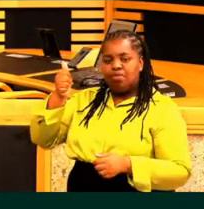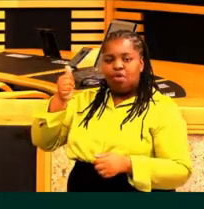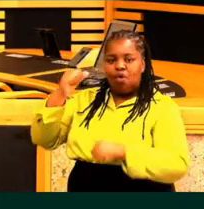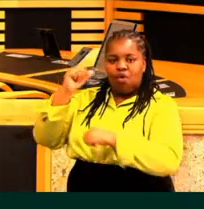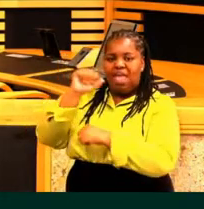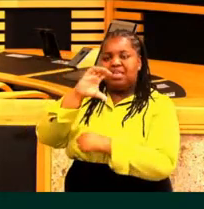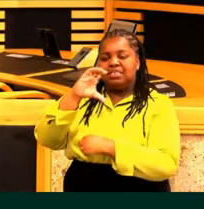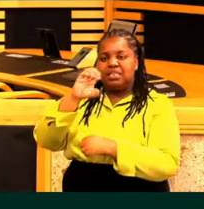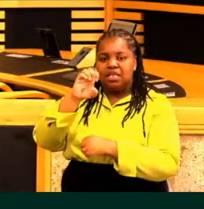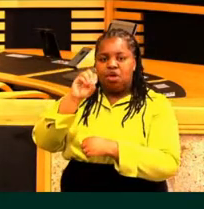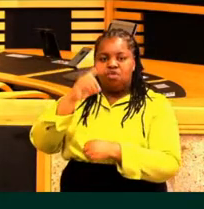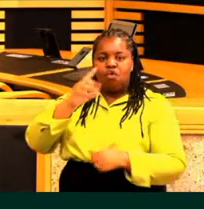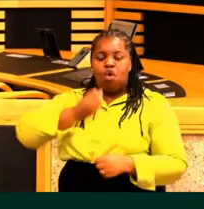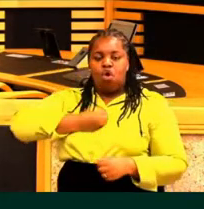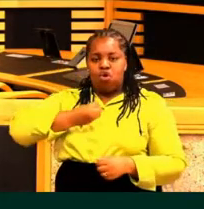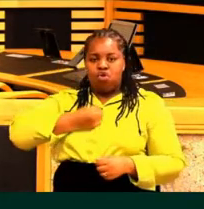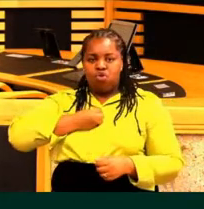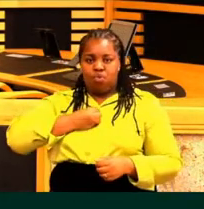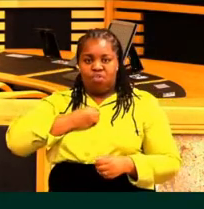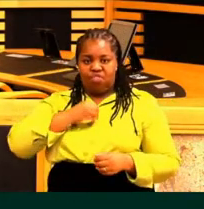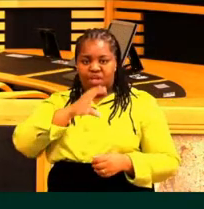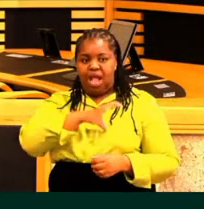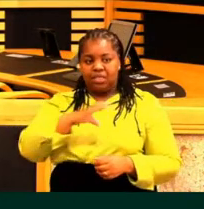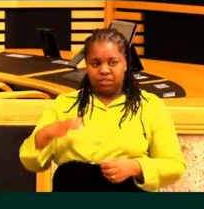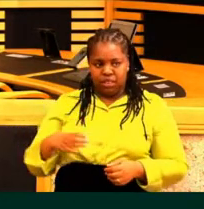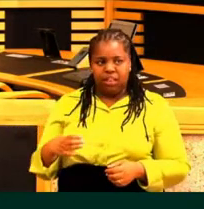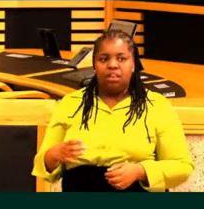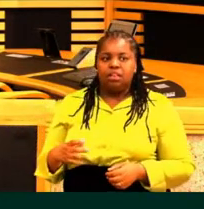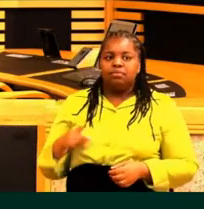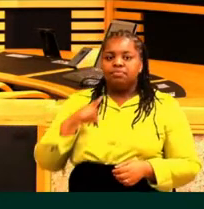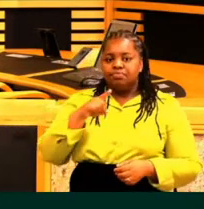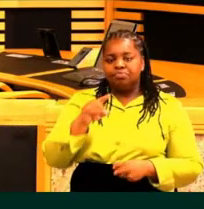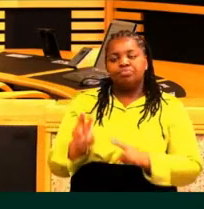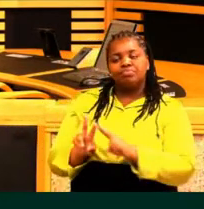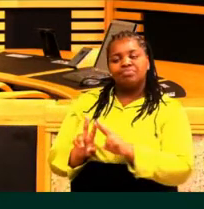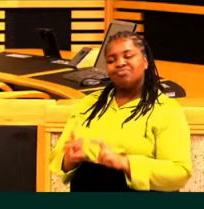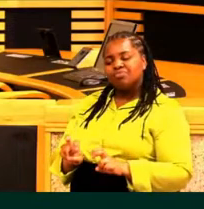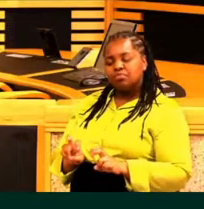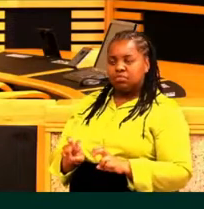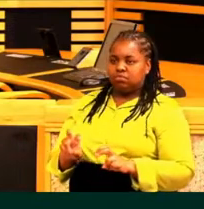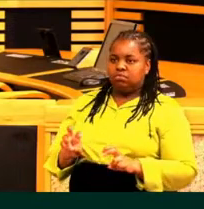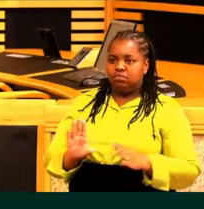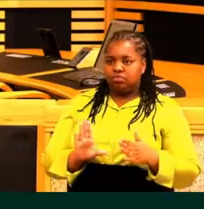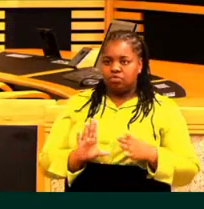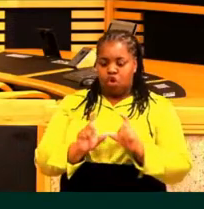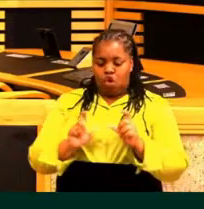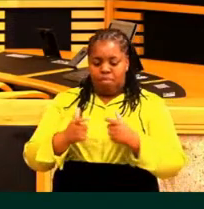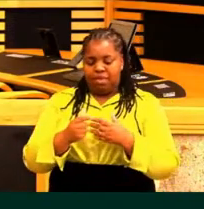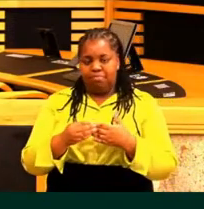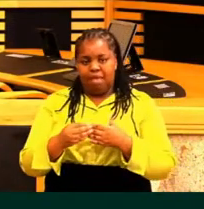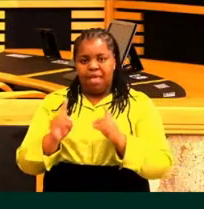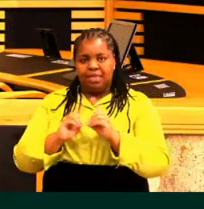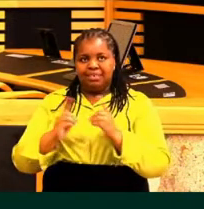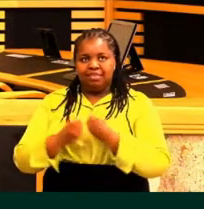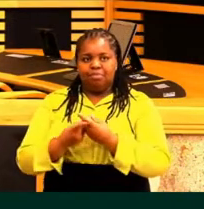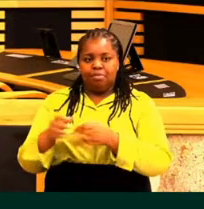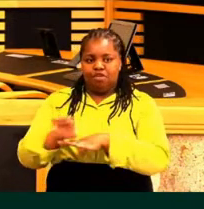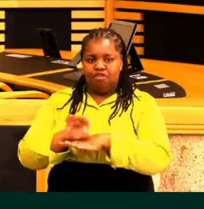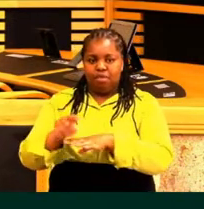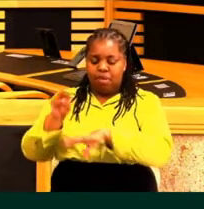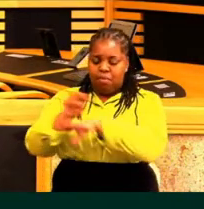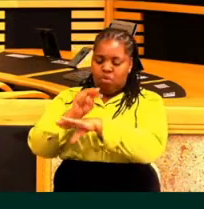of the South African youth Council he is a research steering committee member in the department of planning